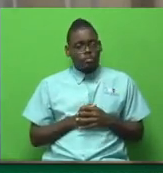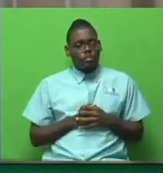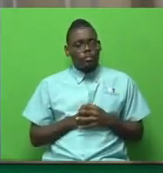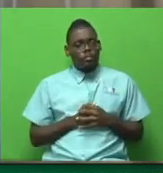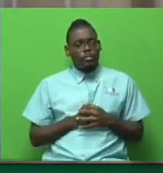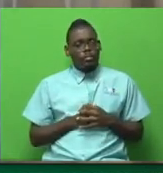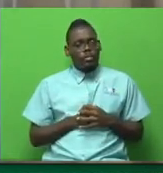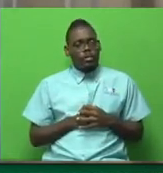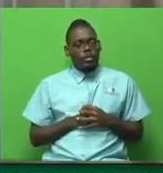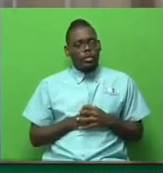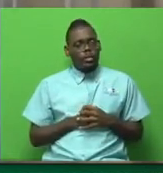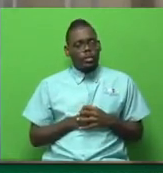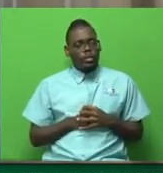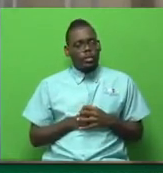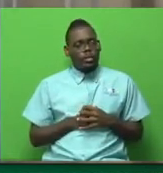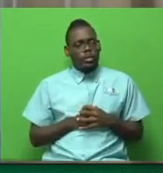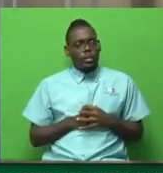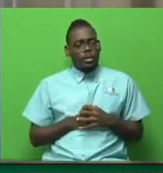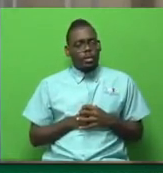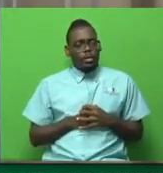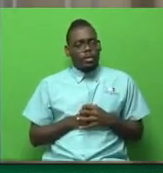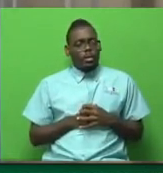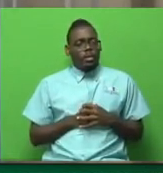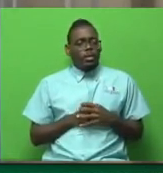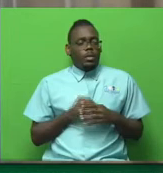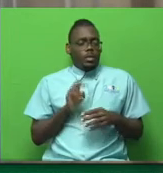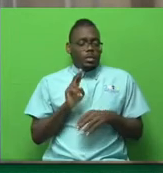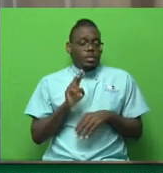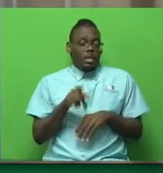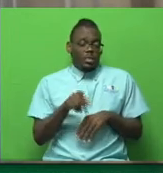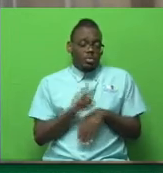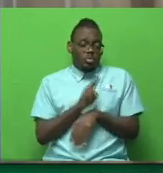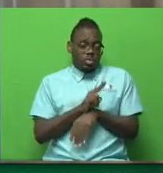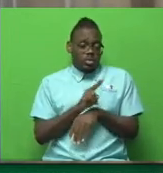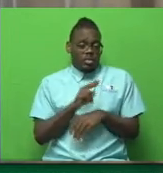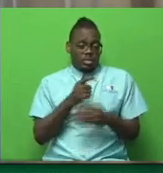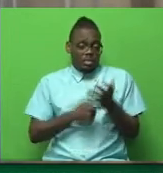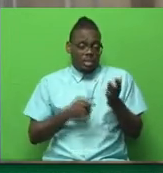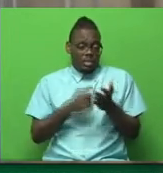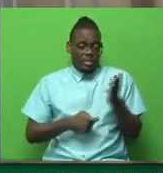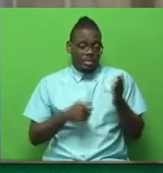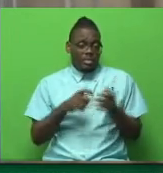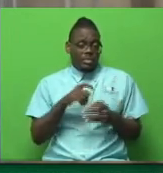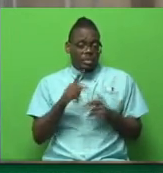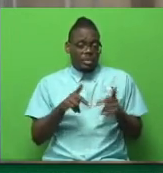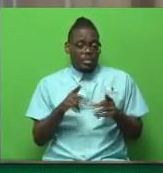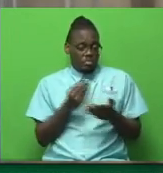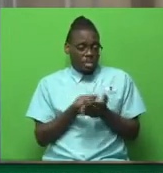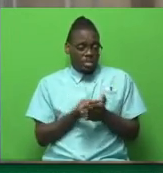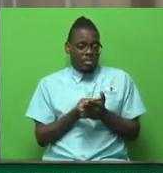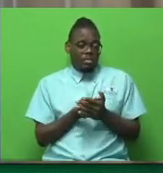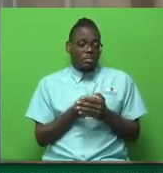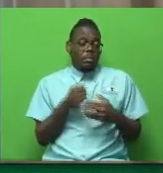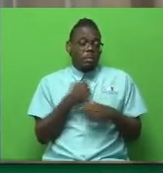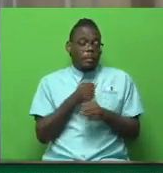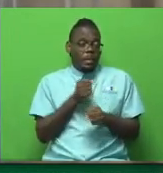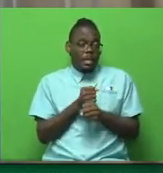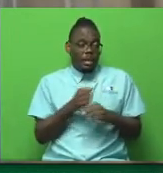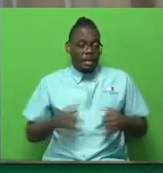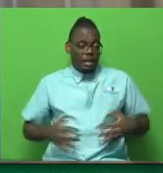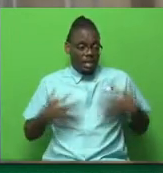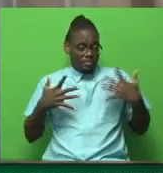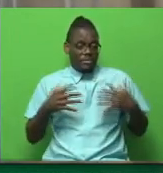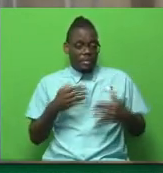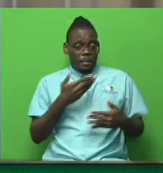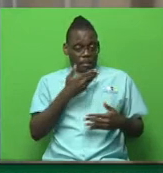money is out that is taxpayers money and instead of making their lives better he's making their lives worse Madam speaker that's